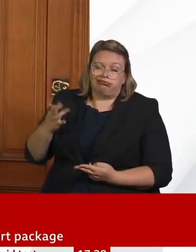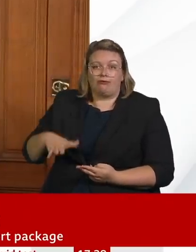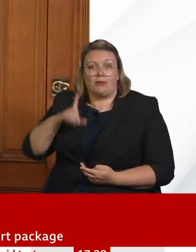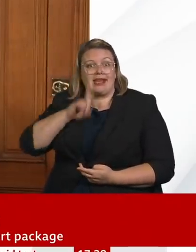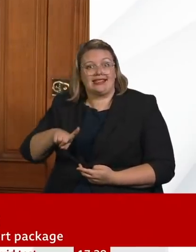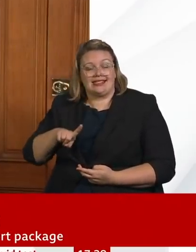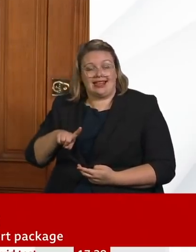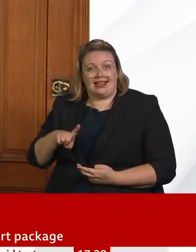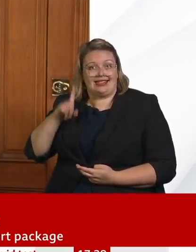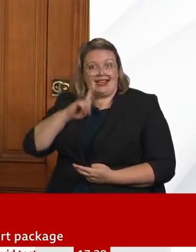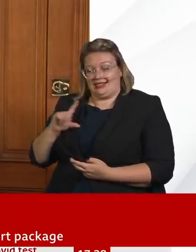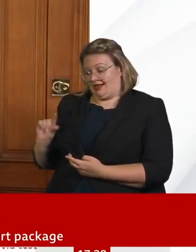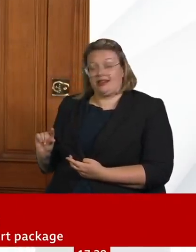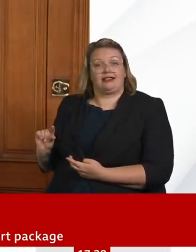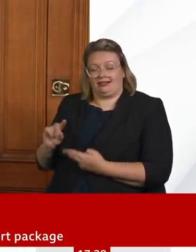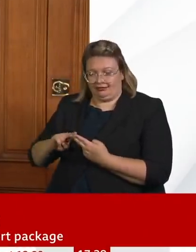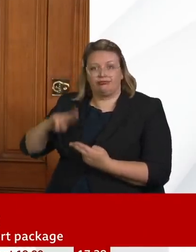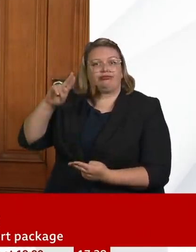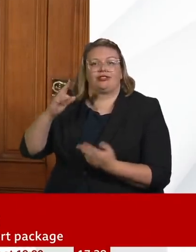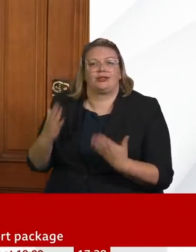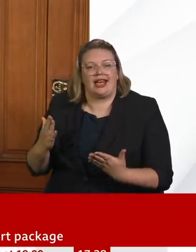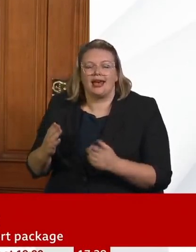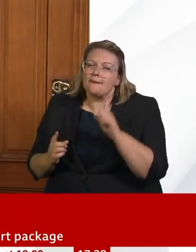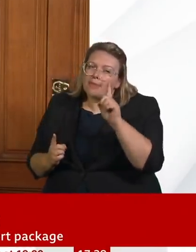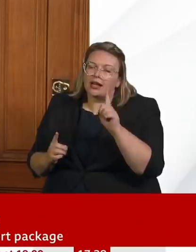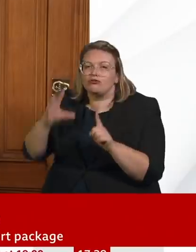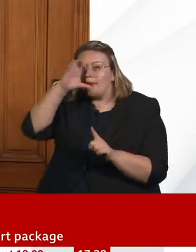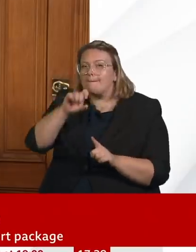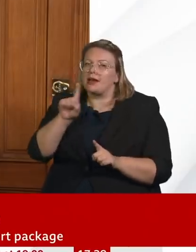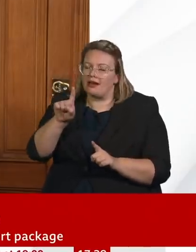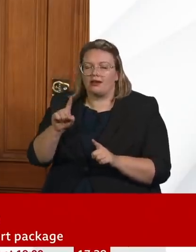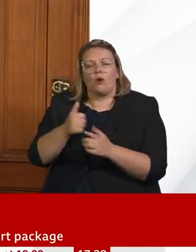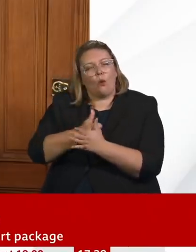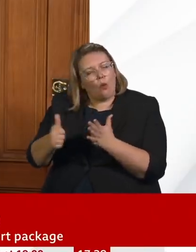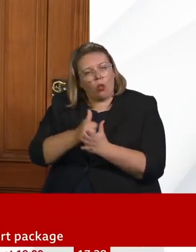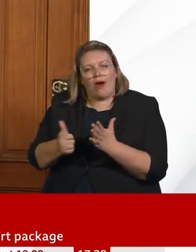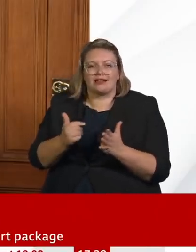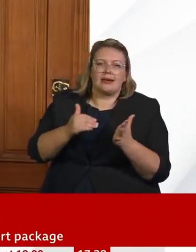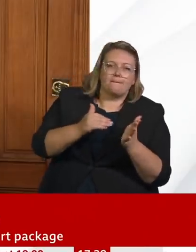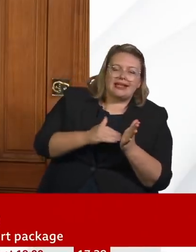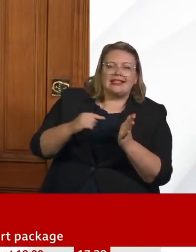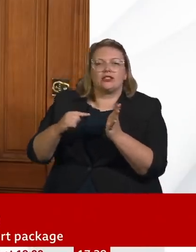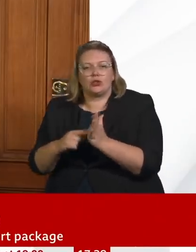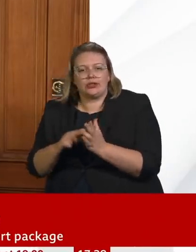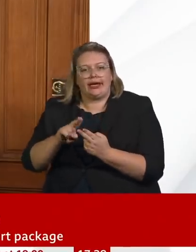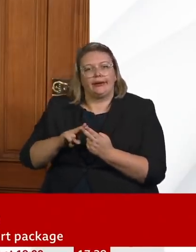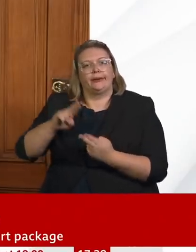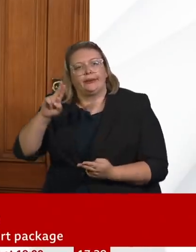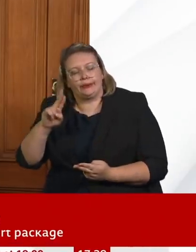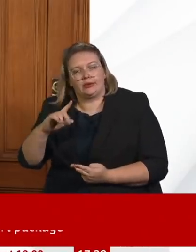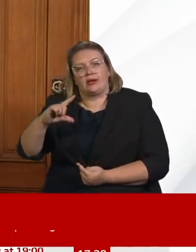yesterday. But on a Monday or a Tuesday, we always get something of a catch-up due